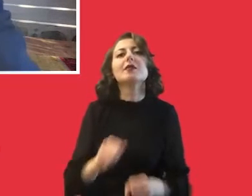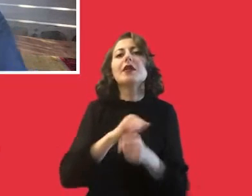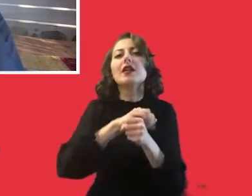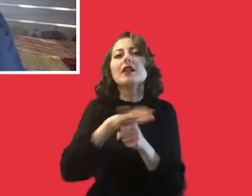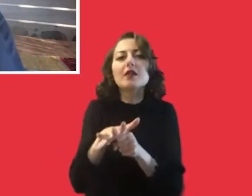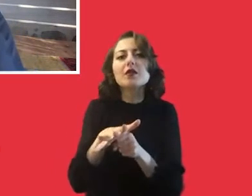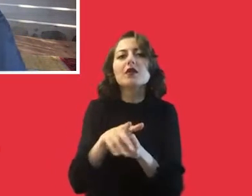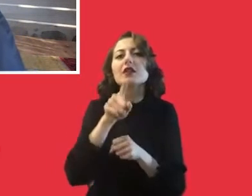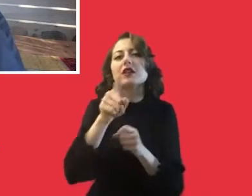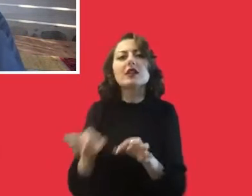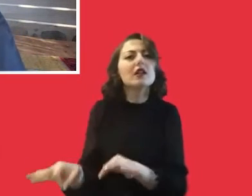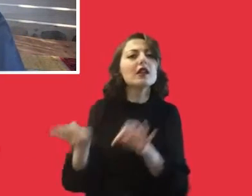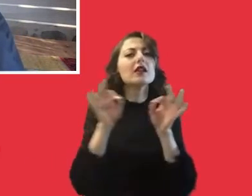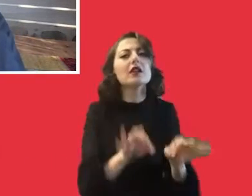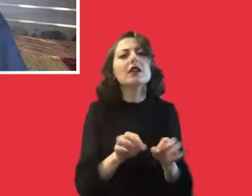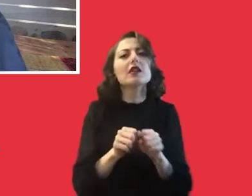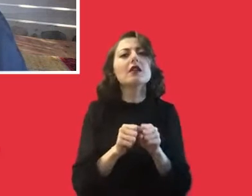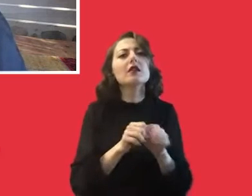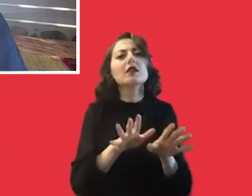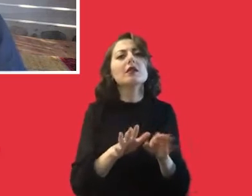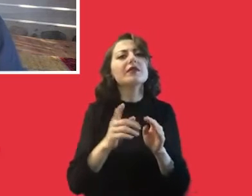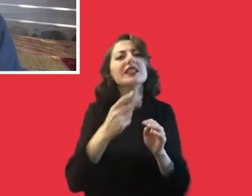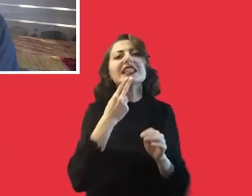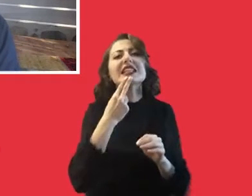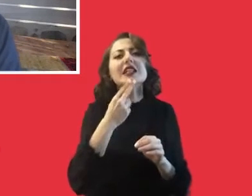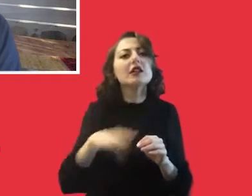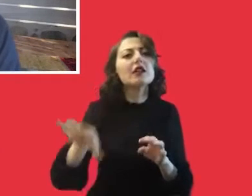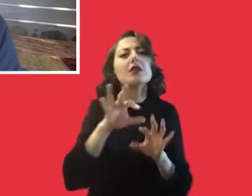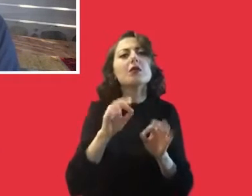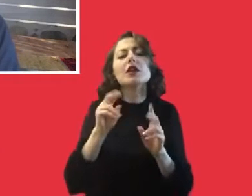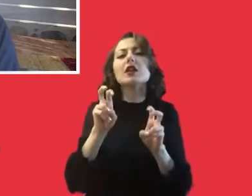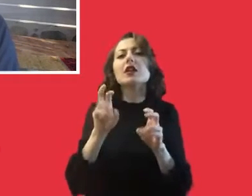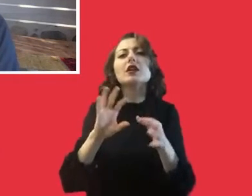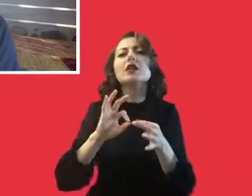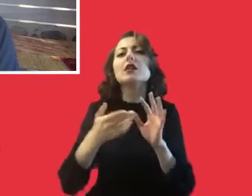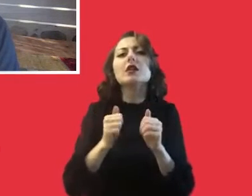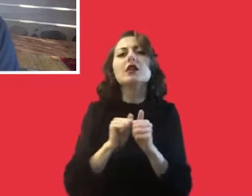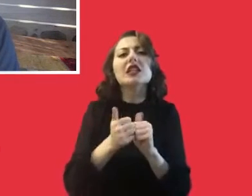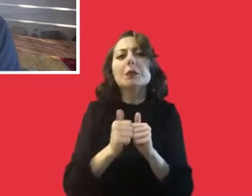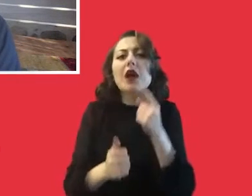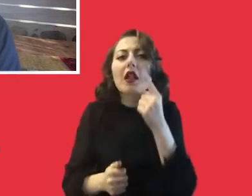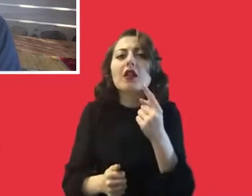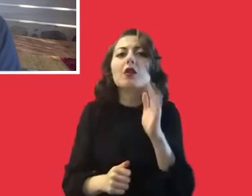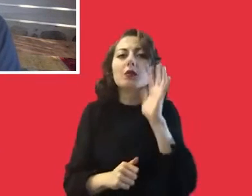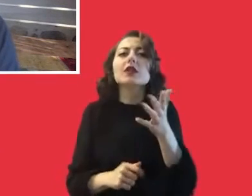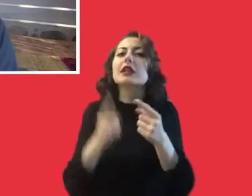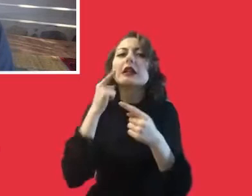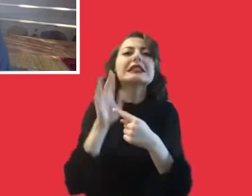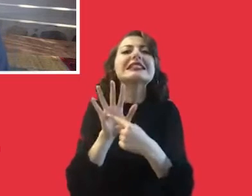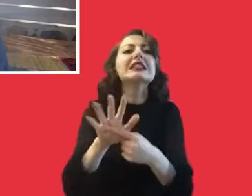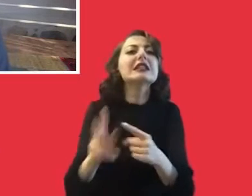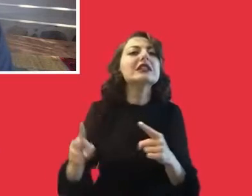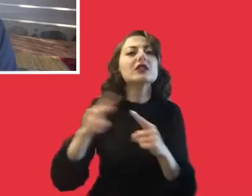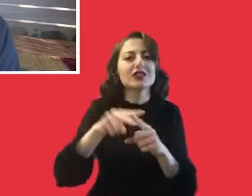And can you talk about the pandemic, how they're affected? So by means of, we believe